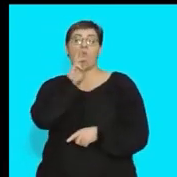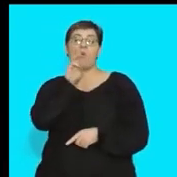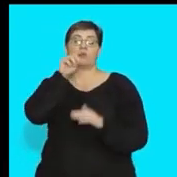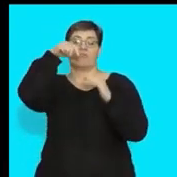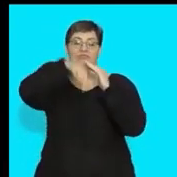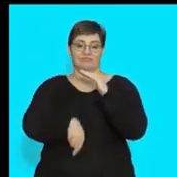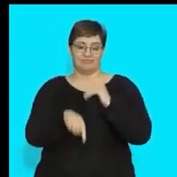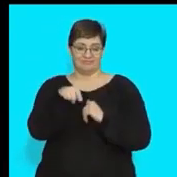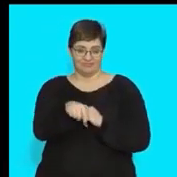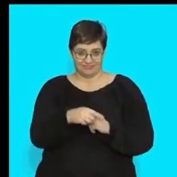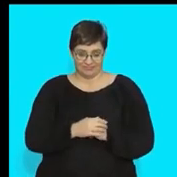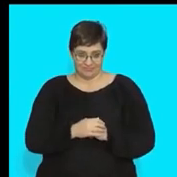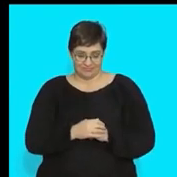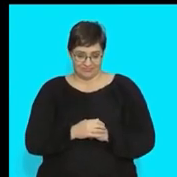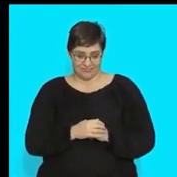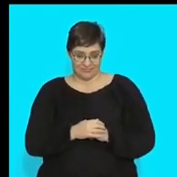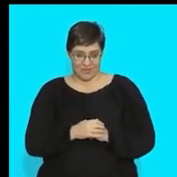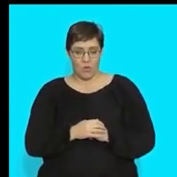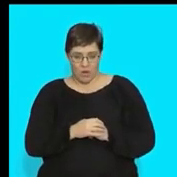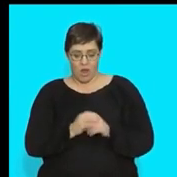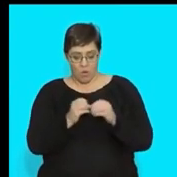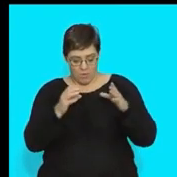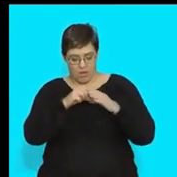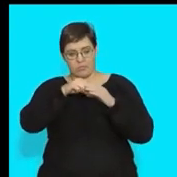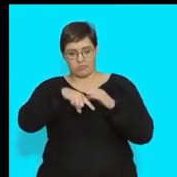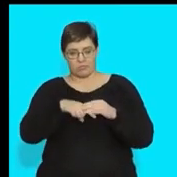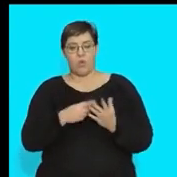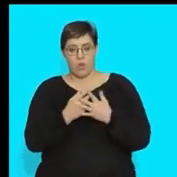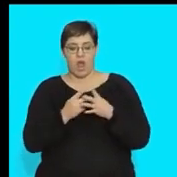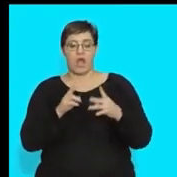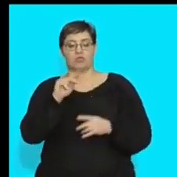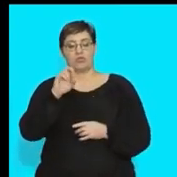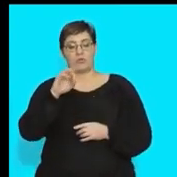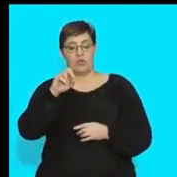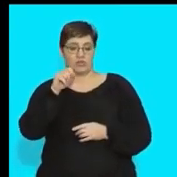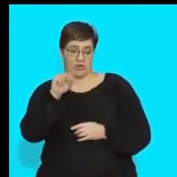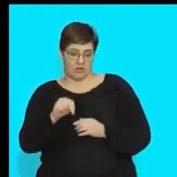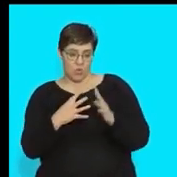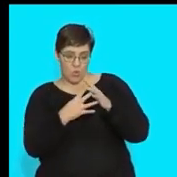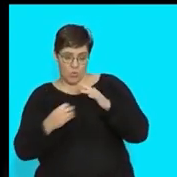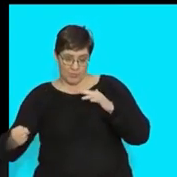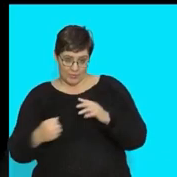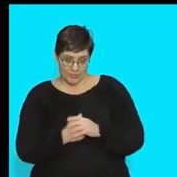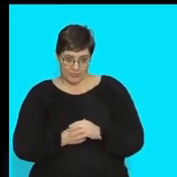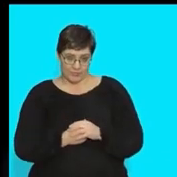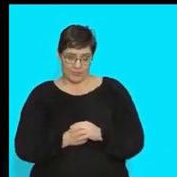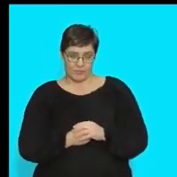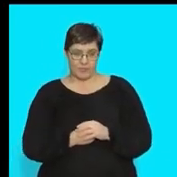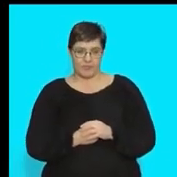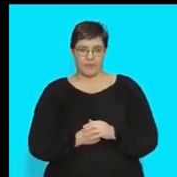lost through the pores by transpiration. Now, if you have a look here,